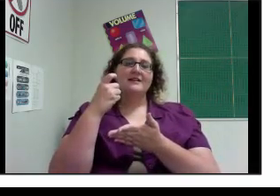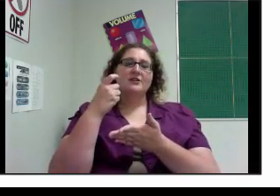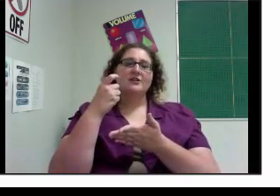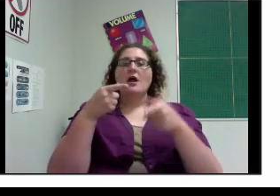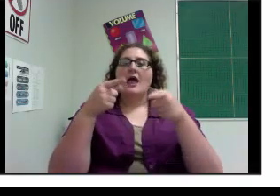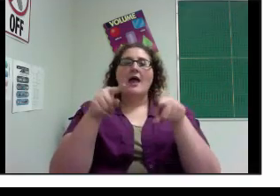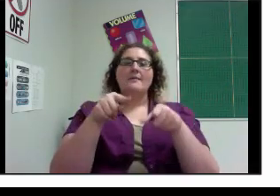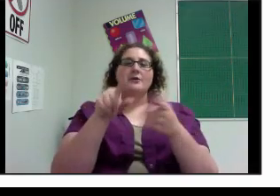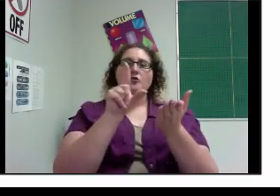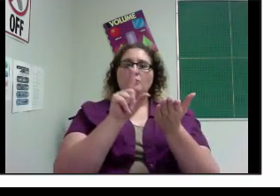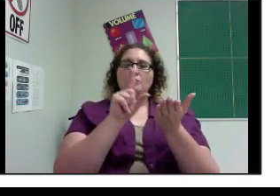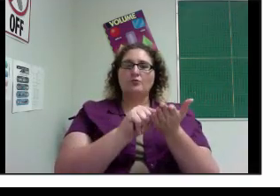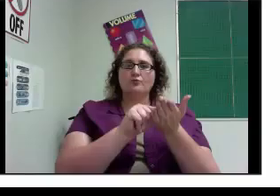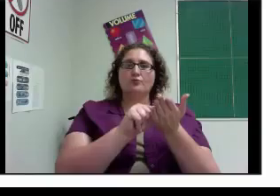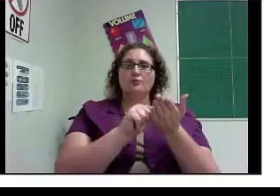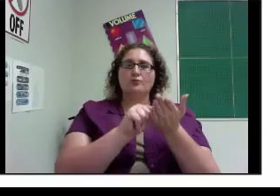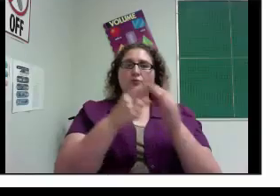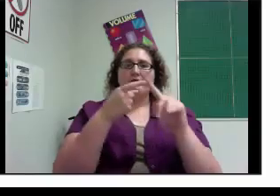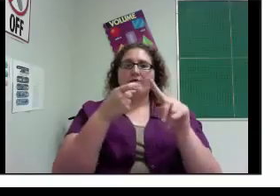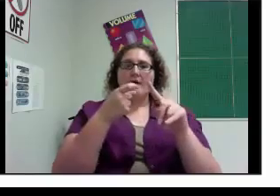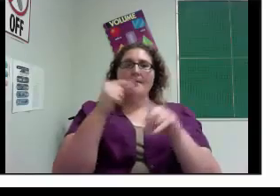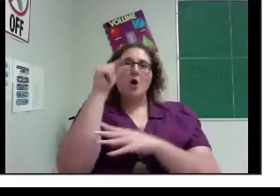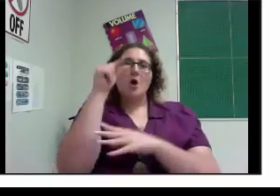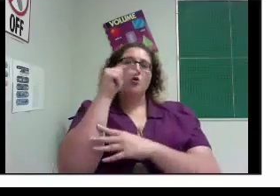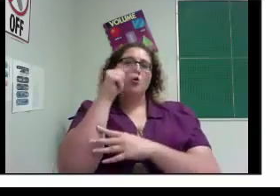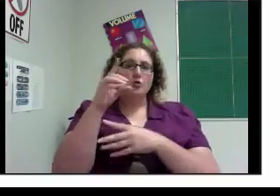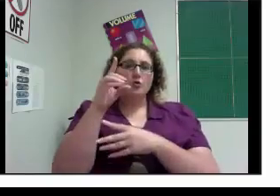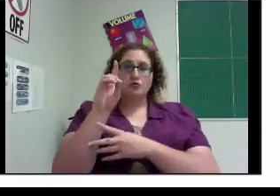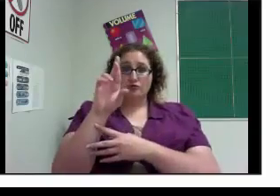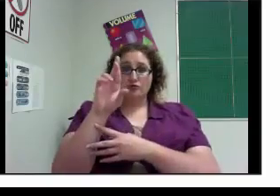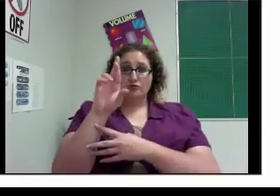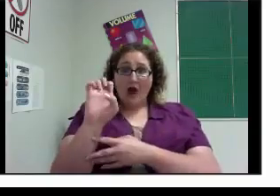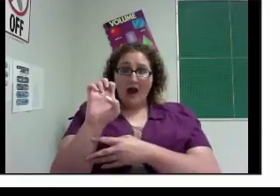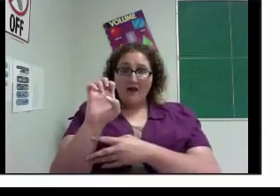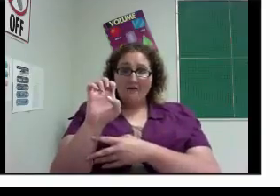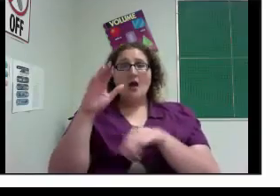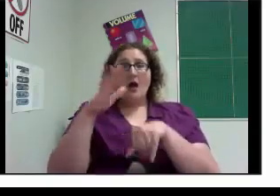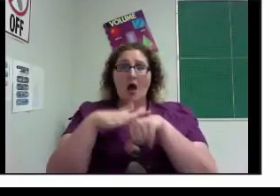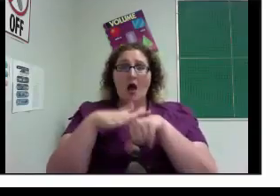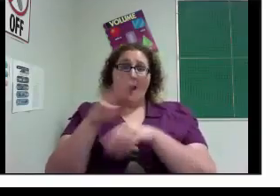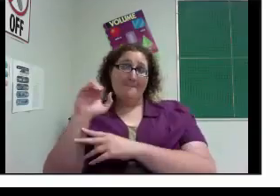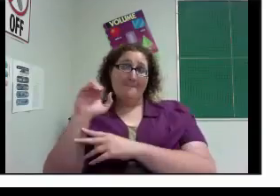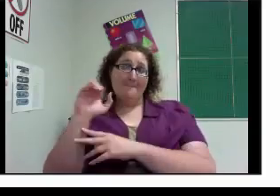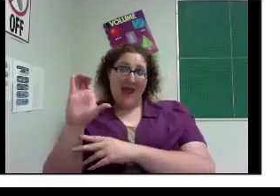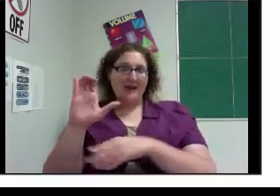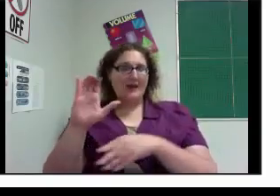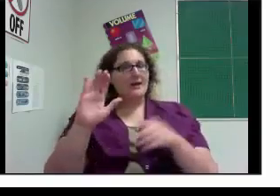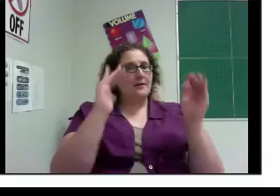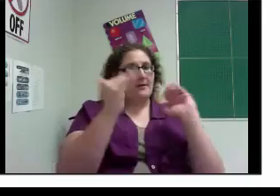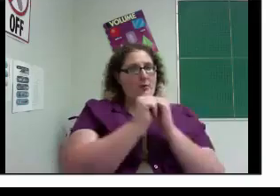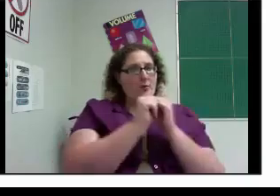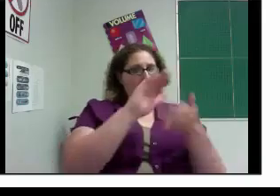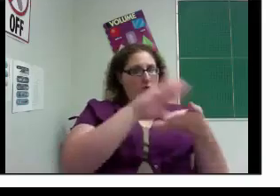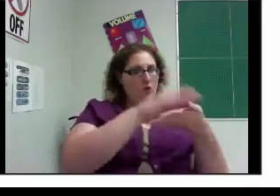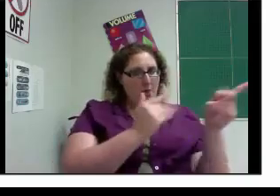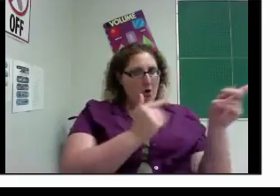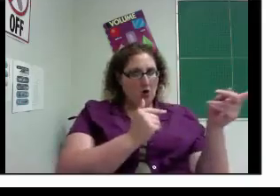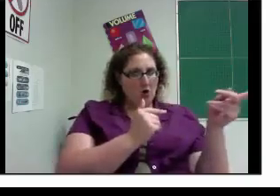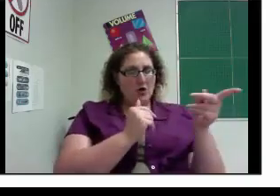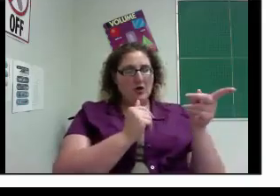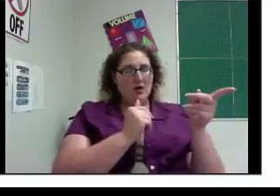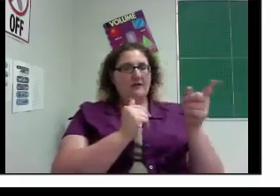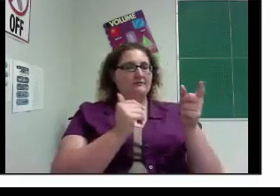plane C one other way. Okay, on your handout, and it's because of the way when you print